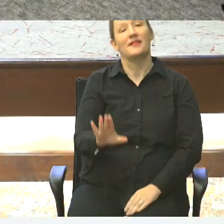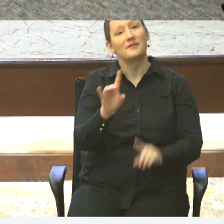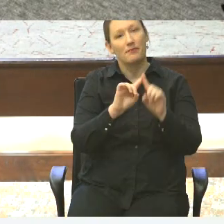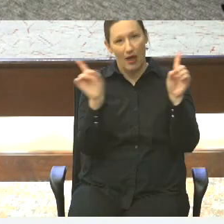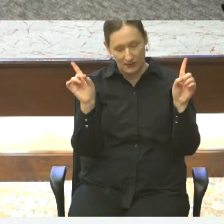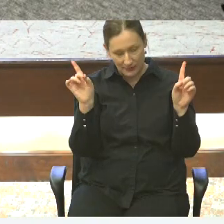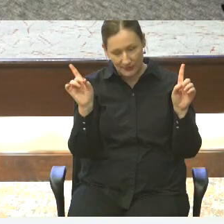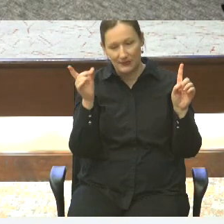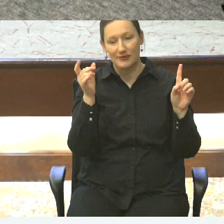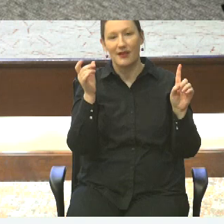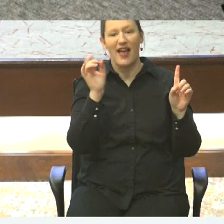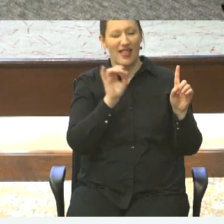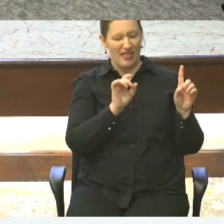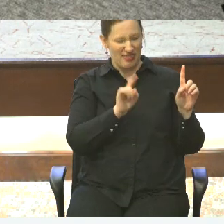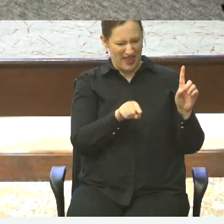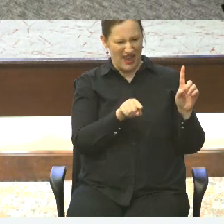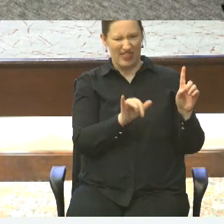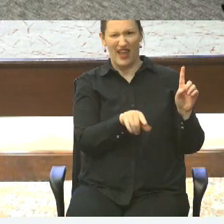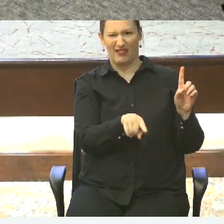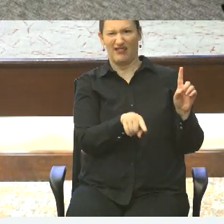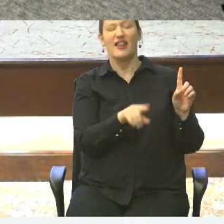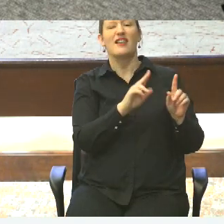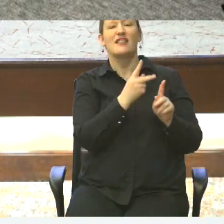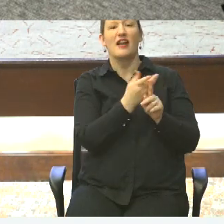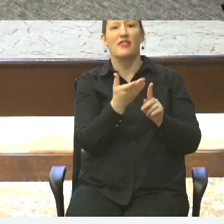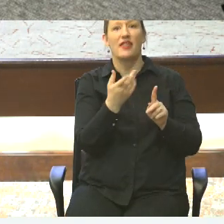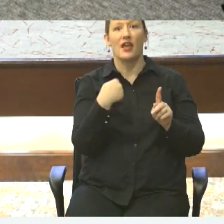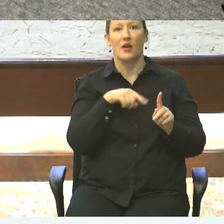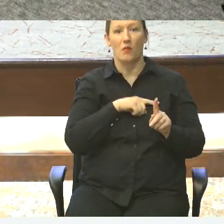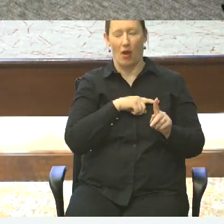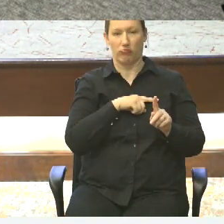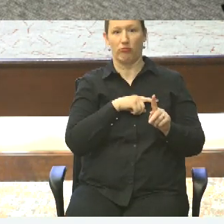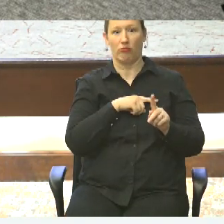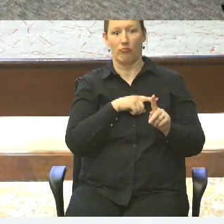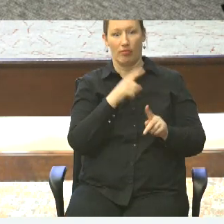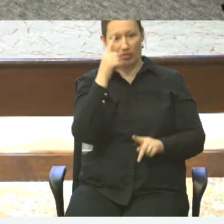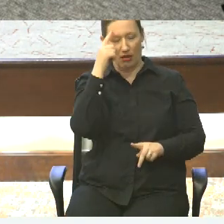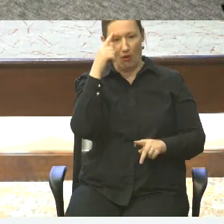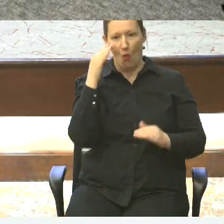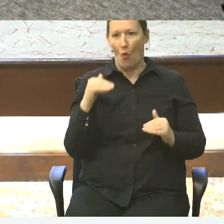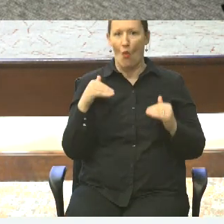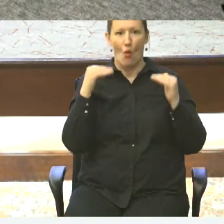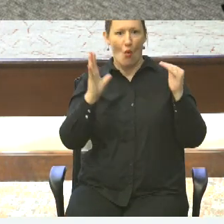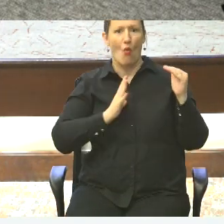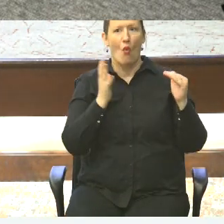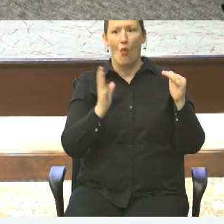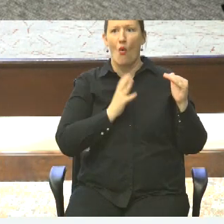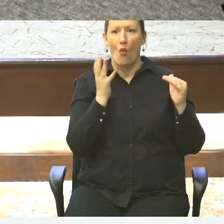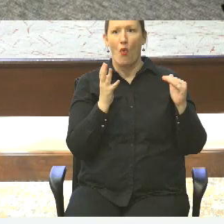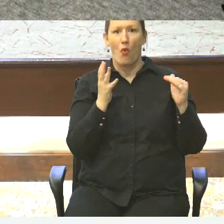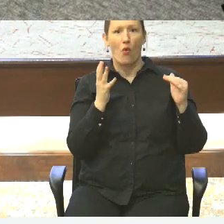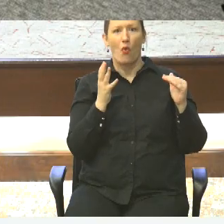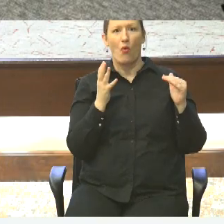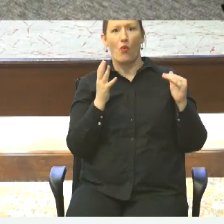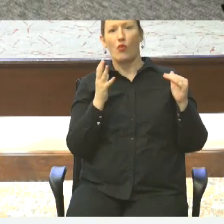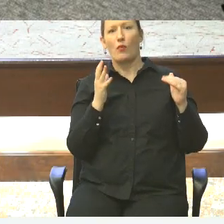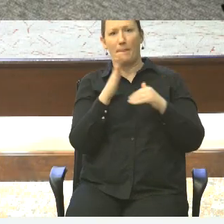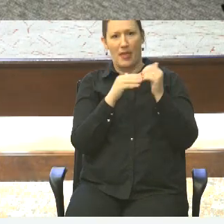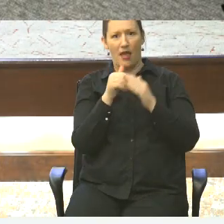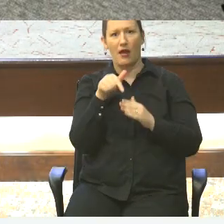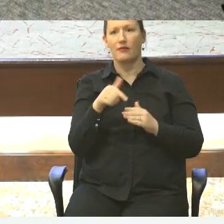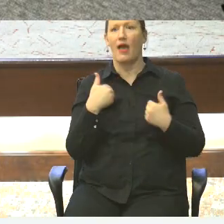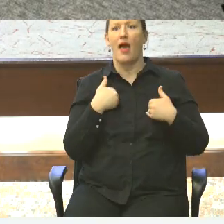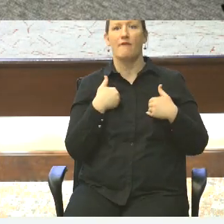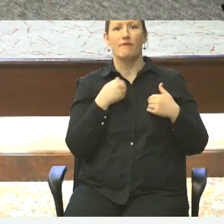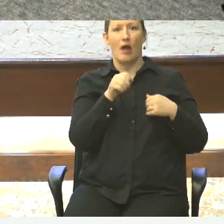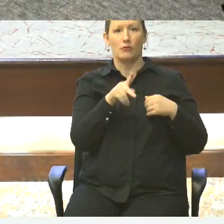But those were the kinds of things that kind of take this to the next level. And I just wanted to make sure that, I mean, because all of the things that we went and saw, and I